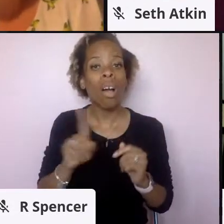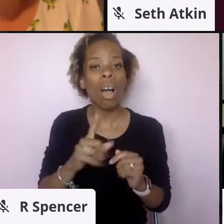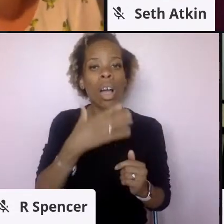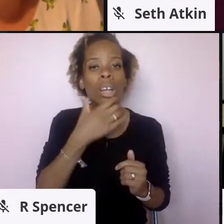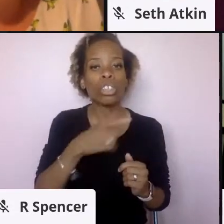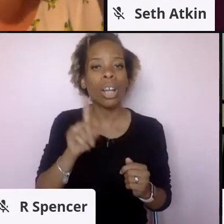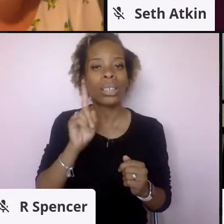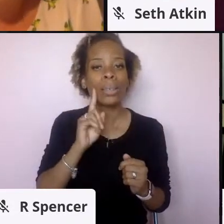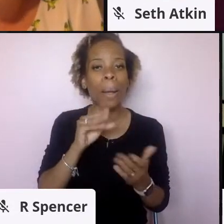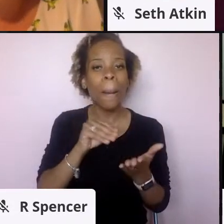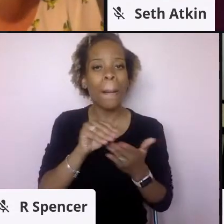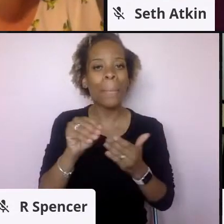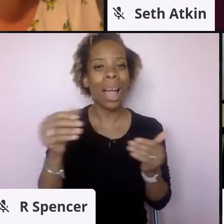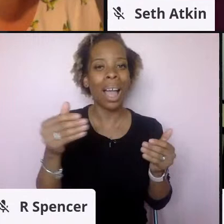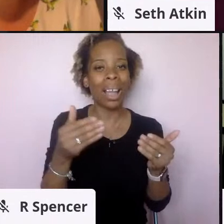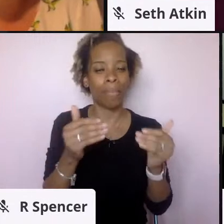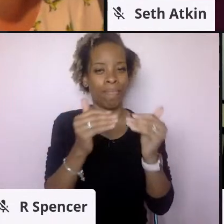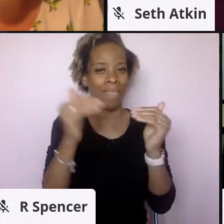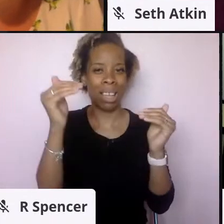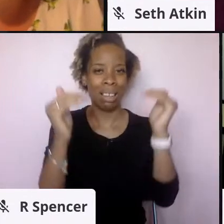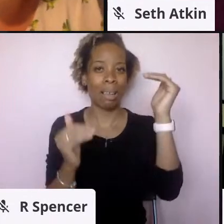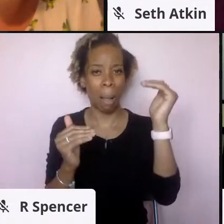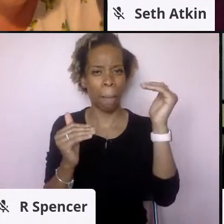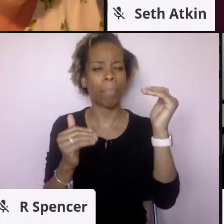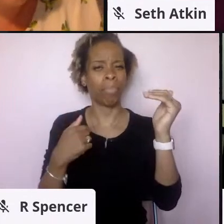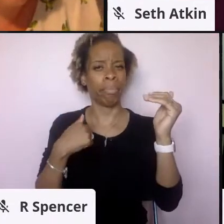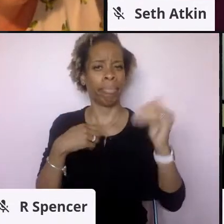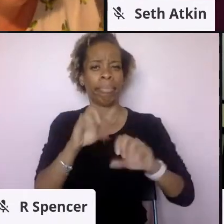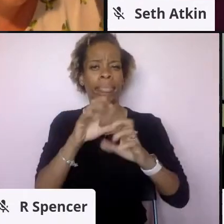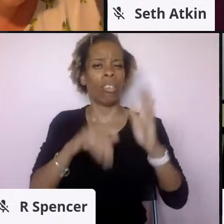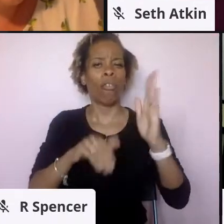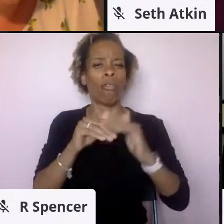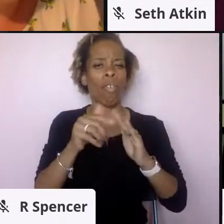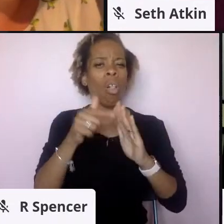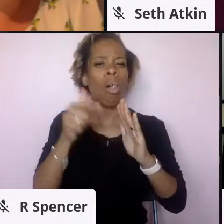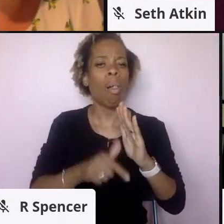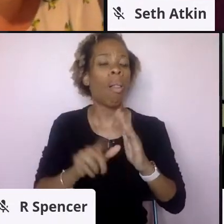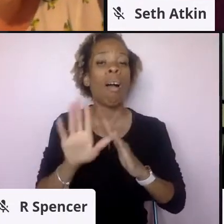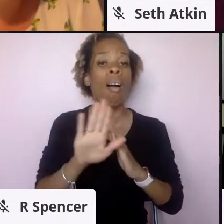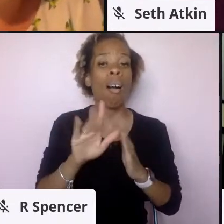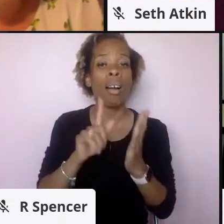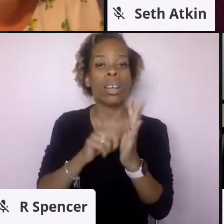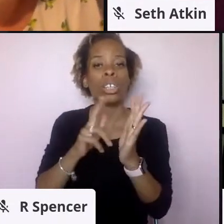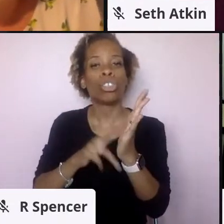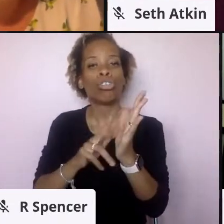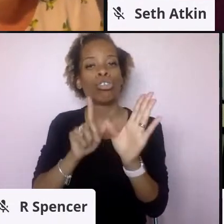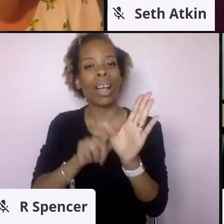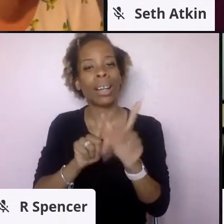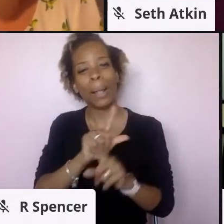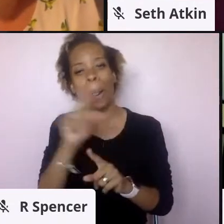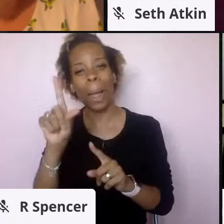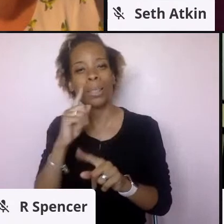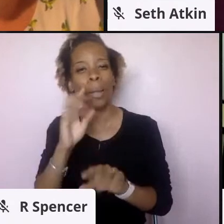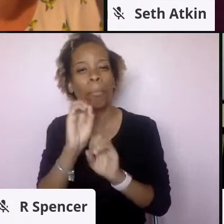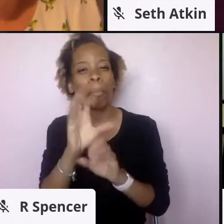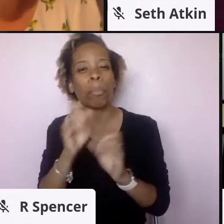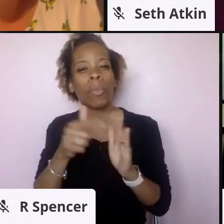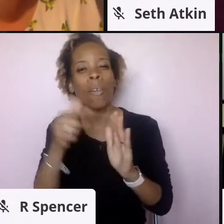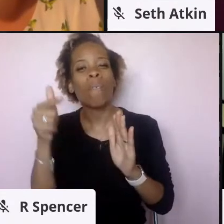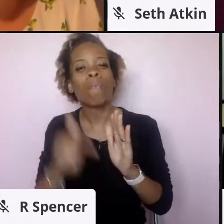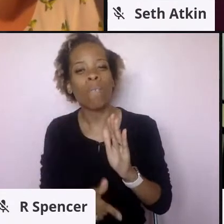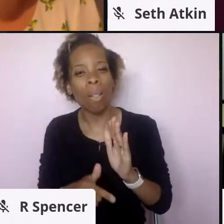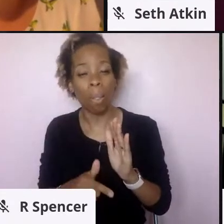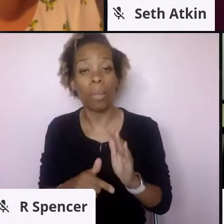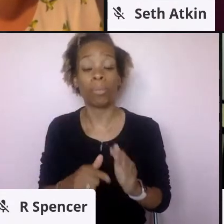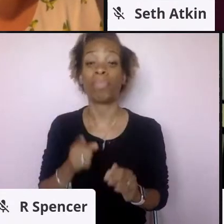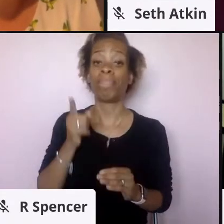much about data because Jenny is going to focus quite a lot on that in her contribution, but using the gender pay gap data to